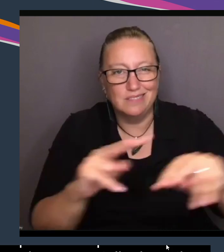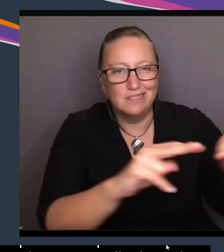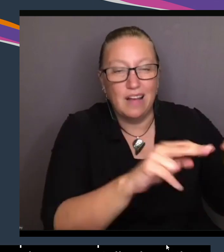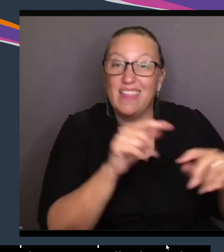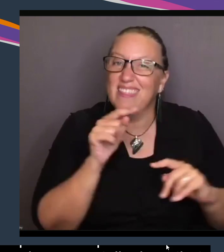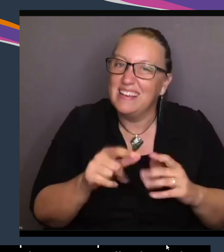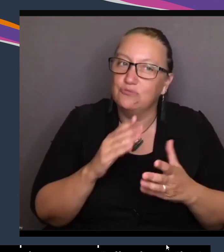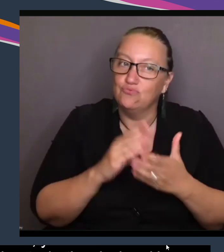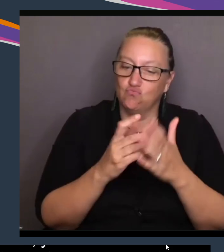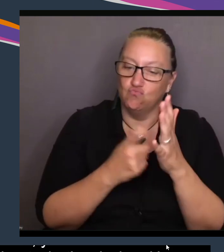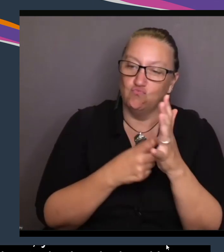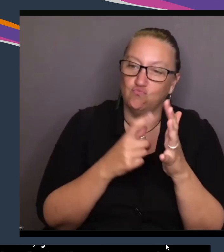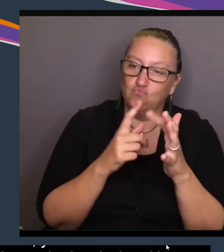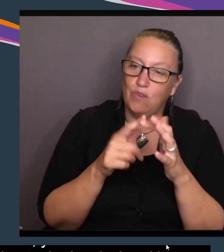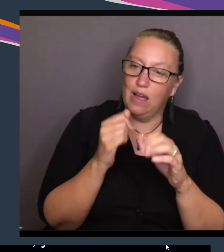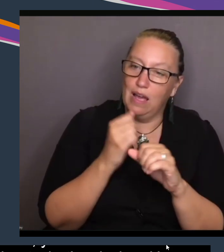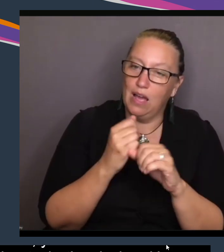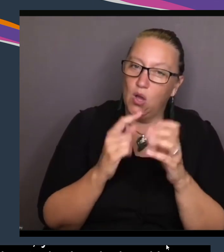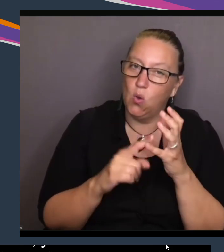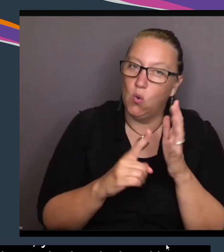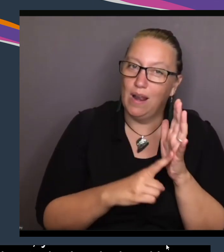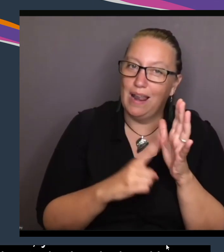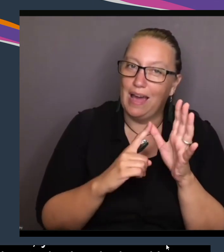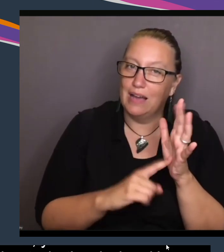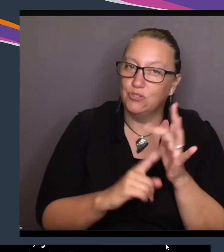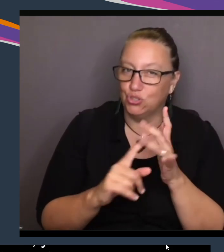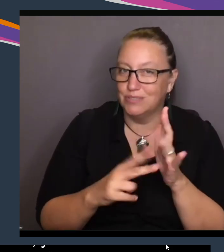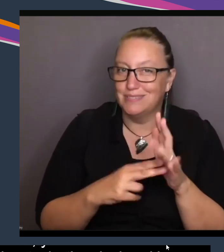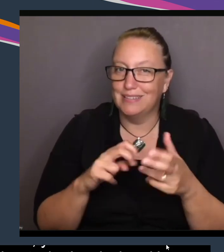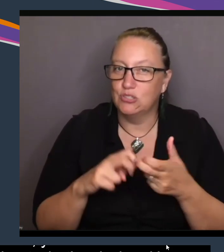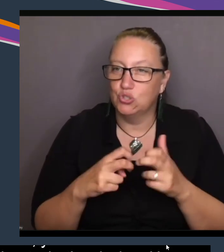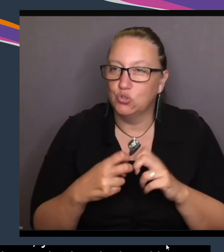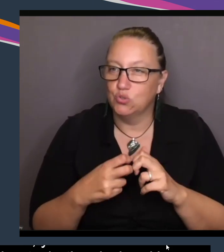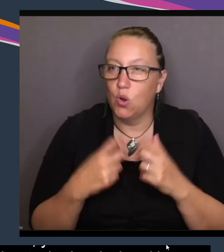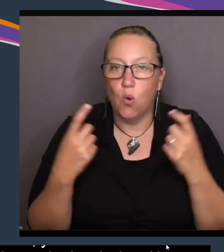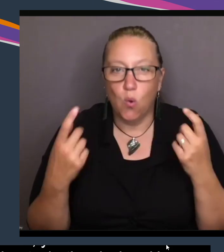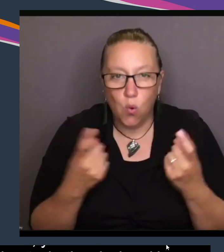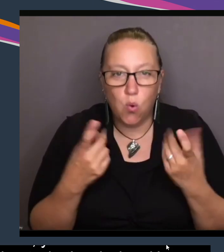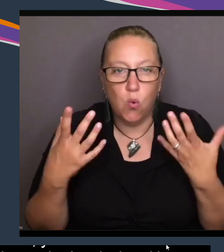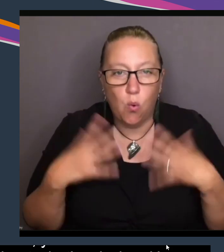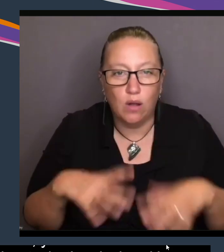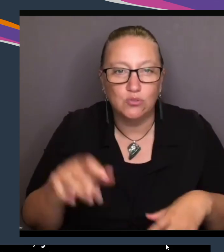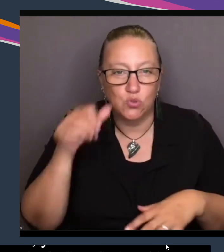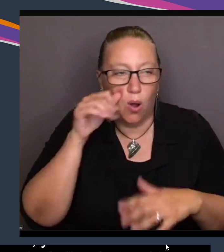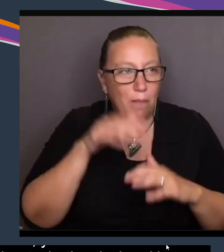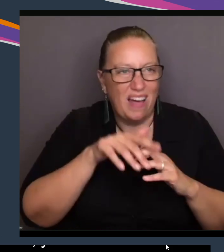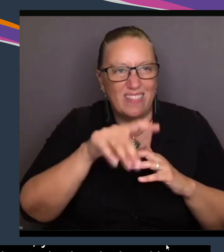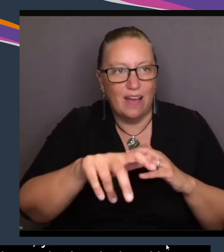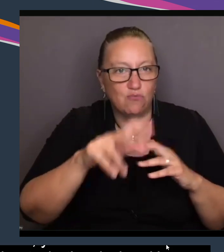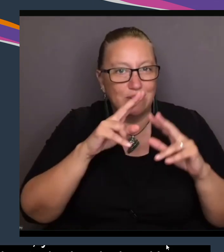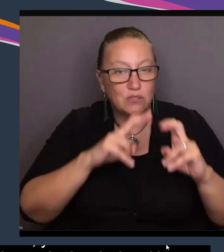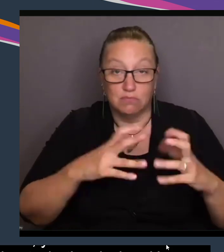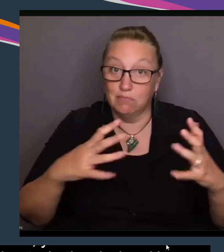regulation issue. And so who's going to be interested in this research? Maybe the NDIS Commission, maybe state and